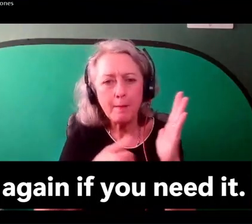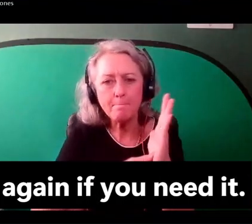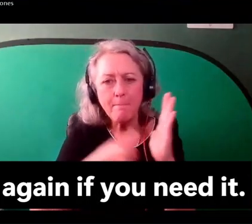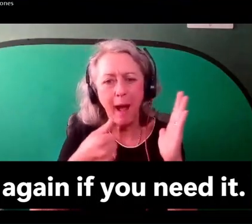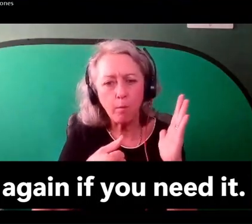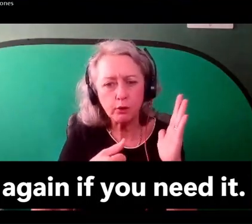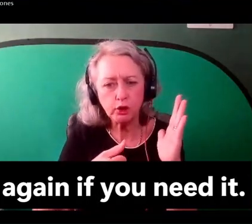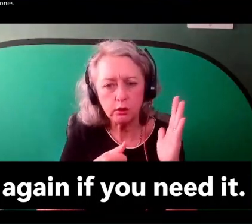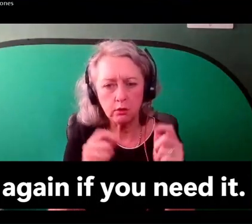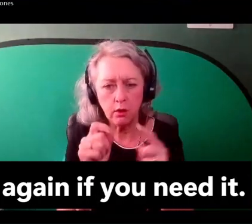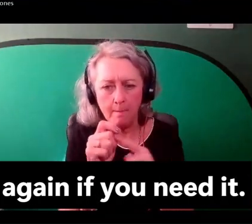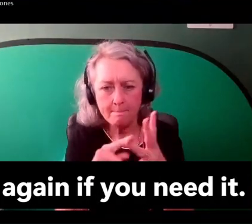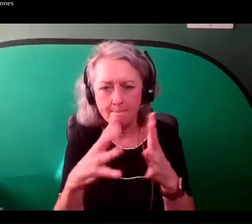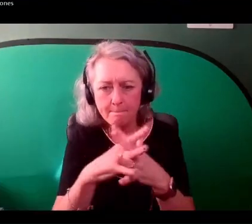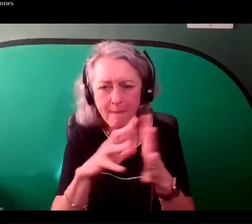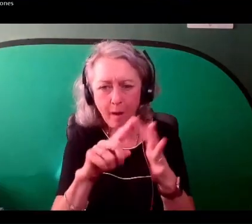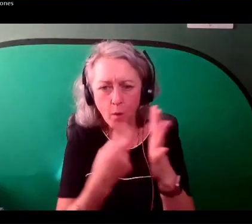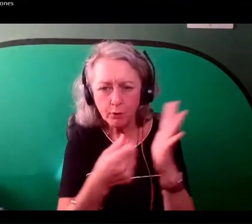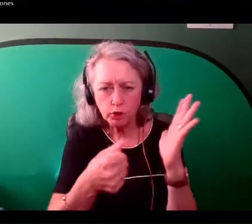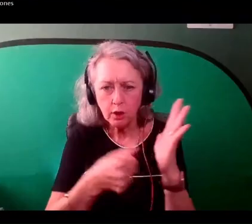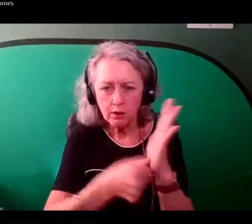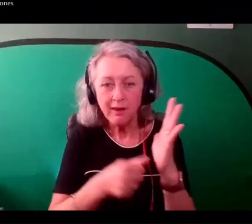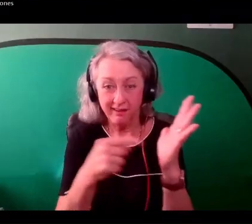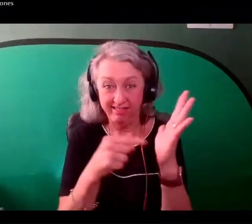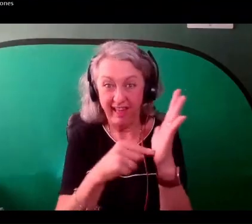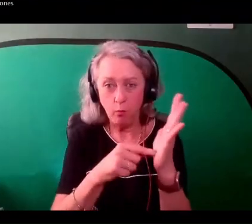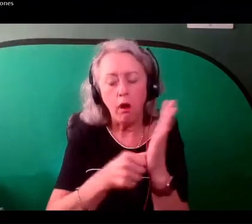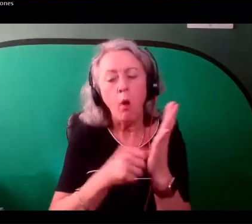easy way of turning it back on again if you need it.